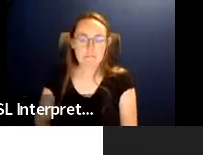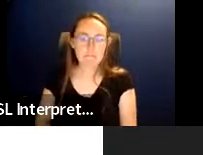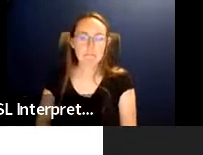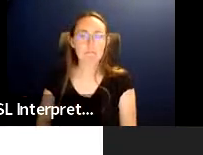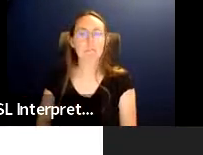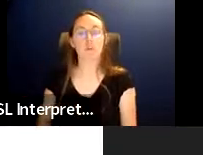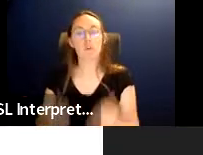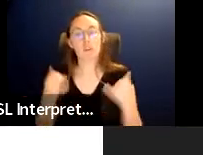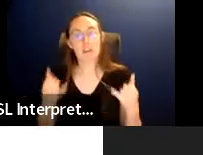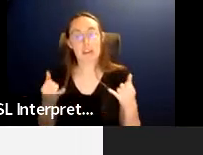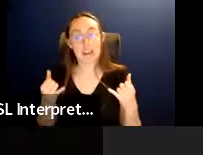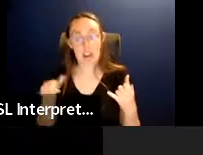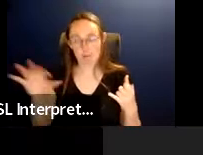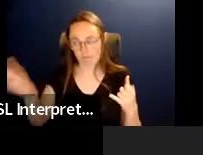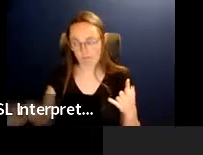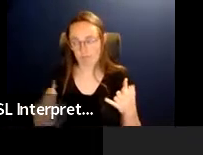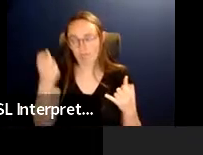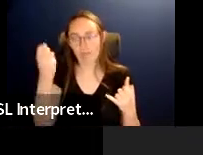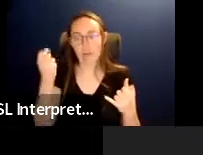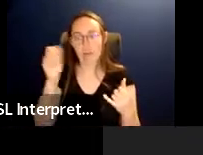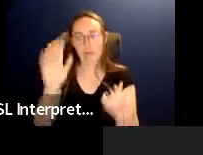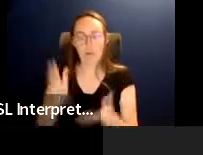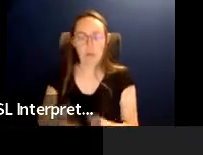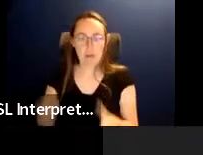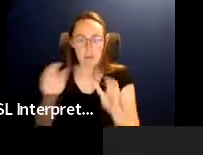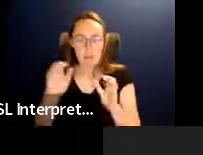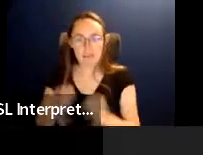out of your bag.